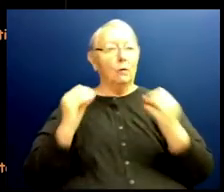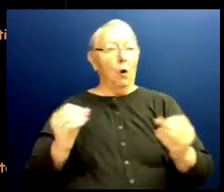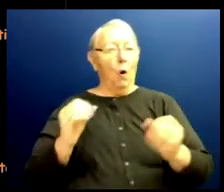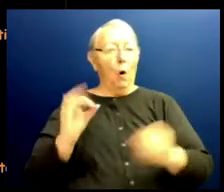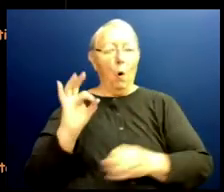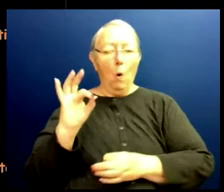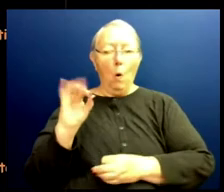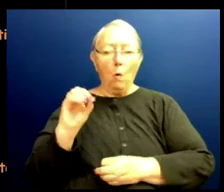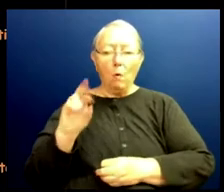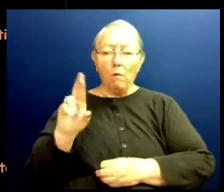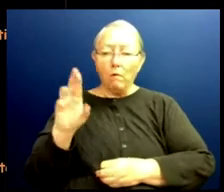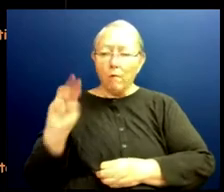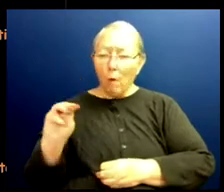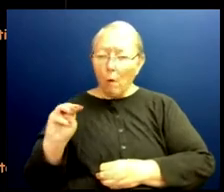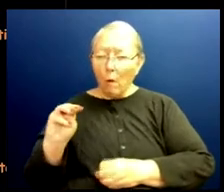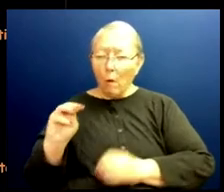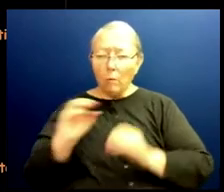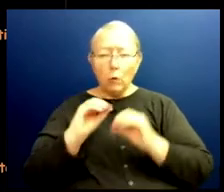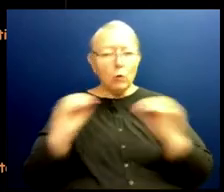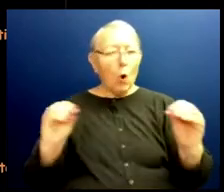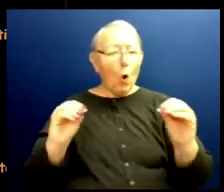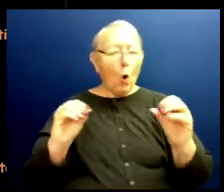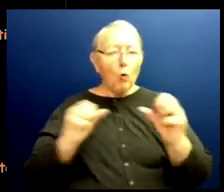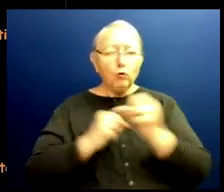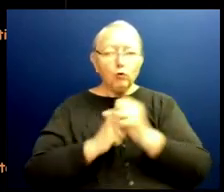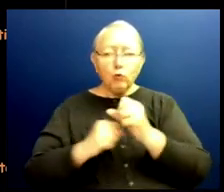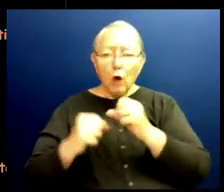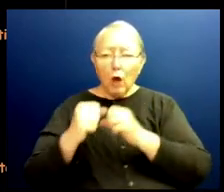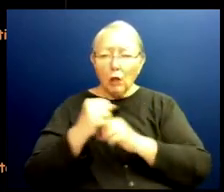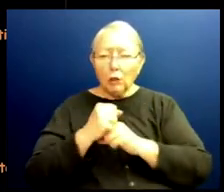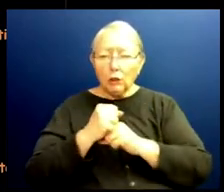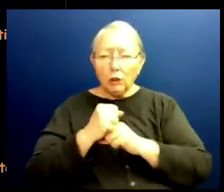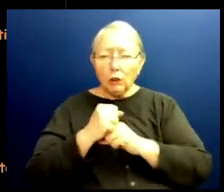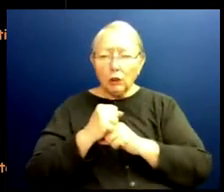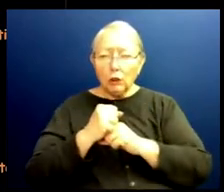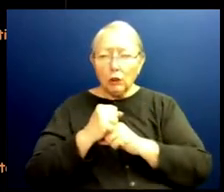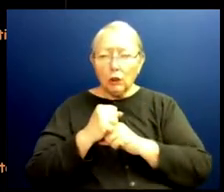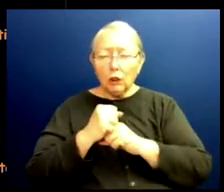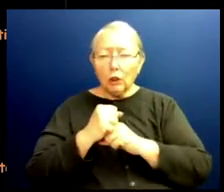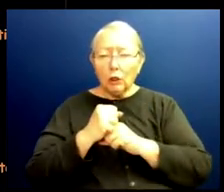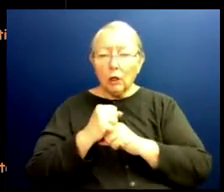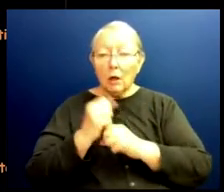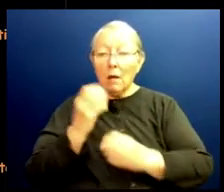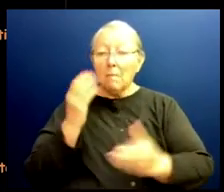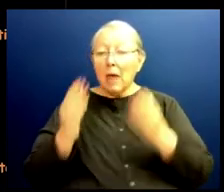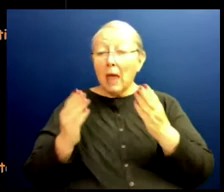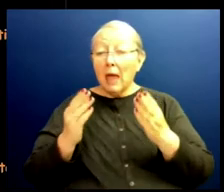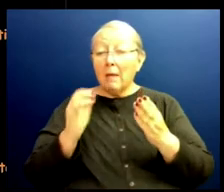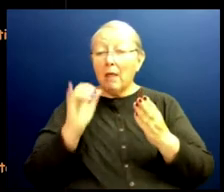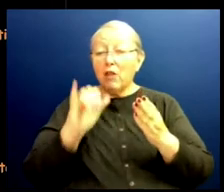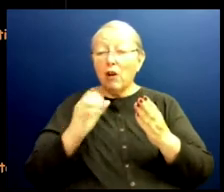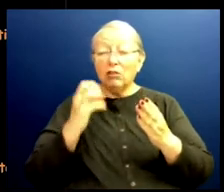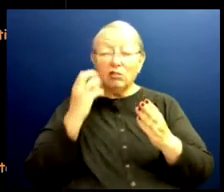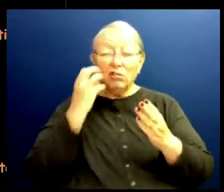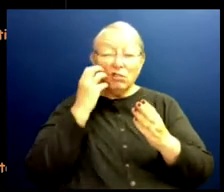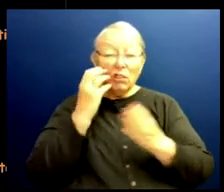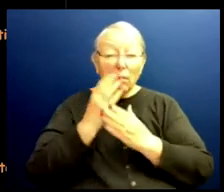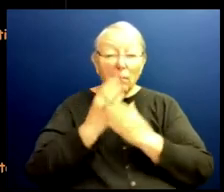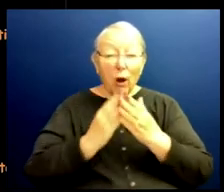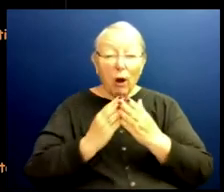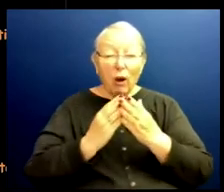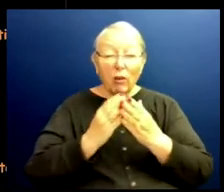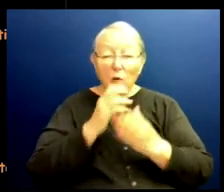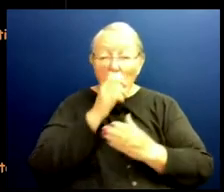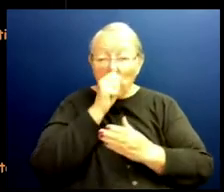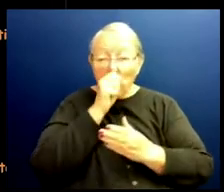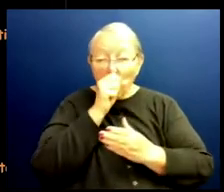of structure beginning with these slightly overdense regions? And so